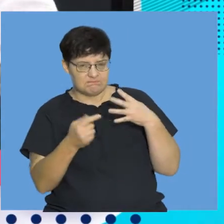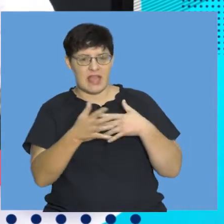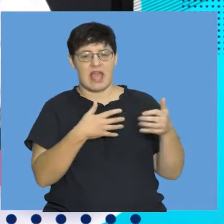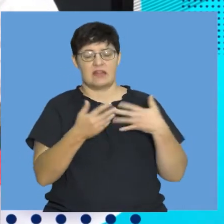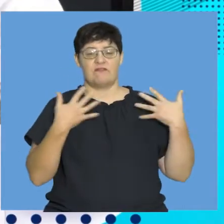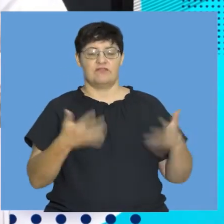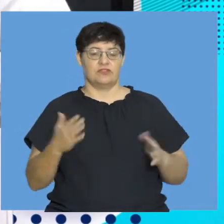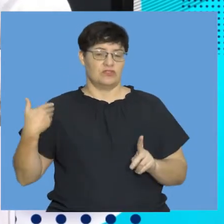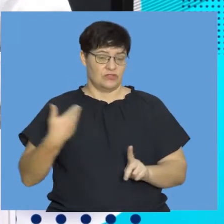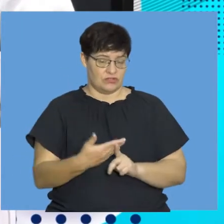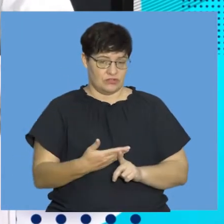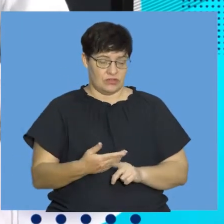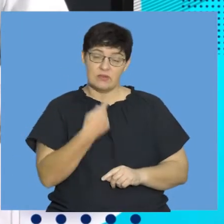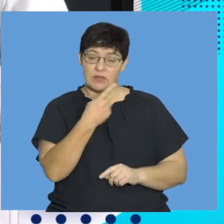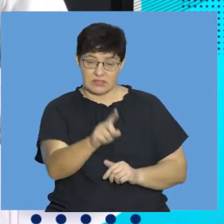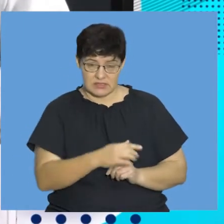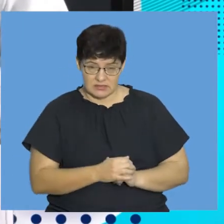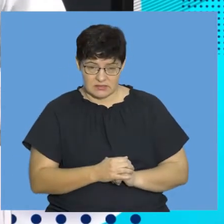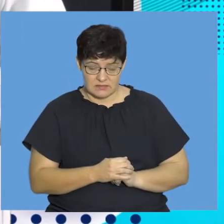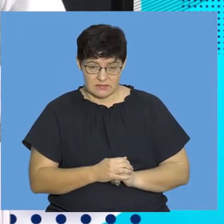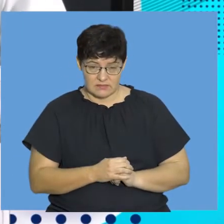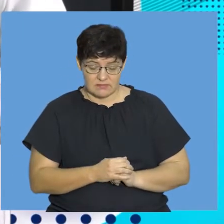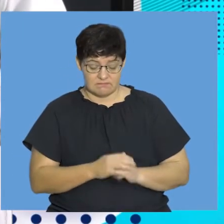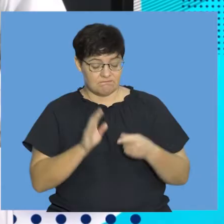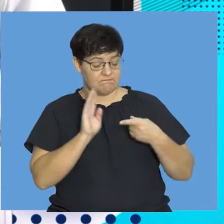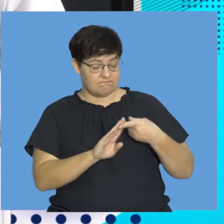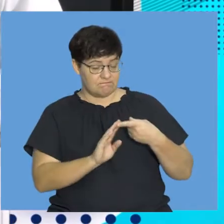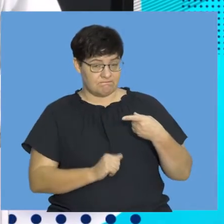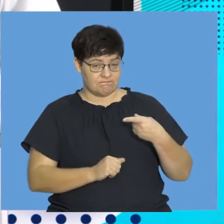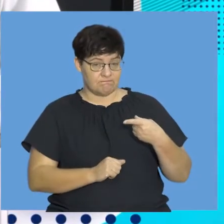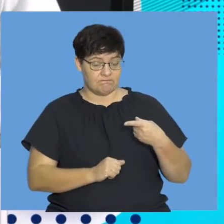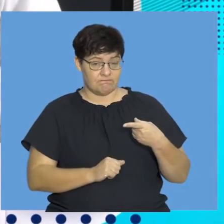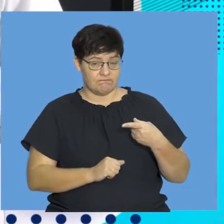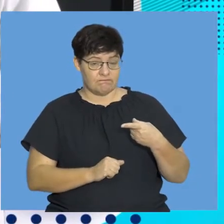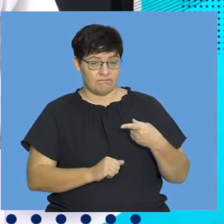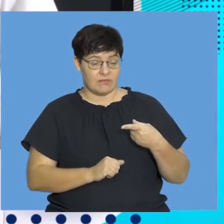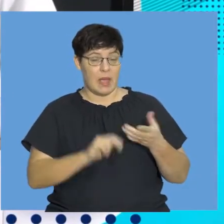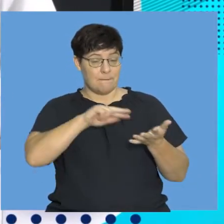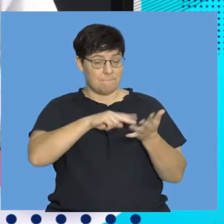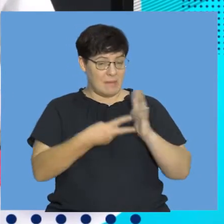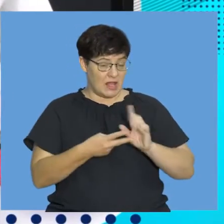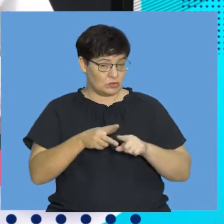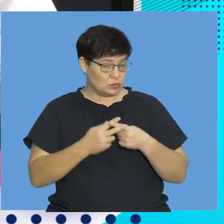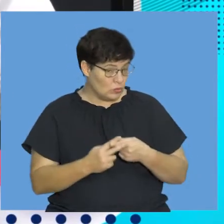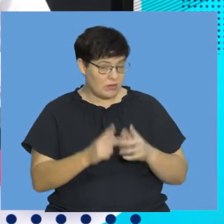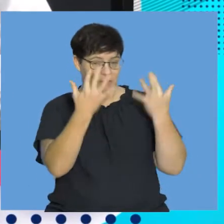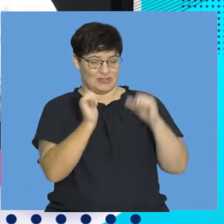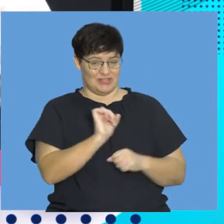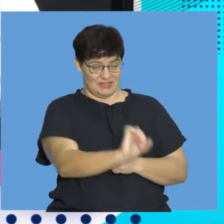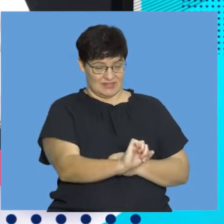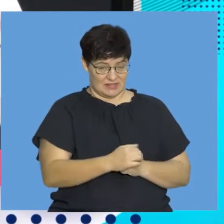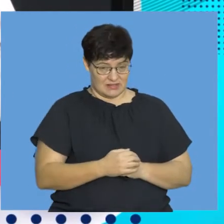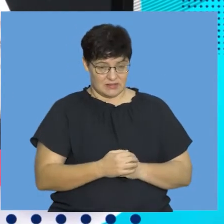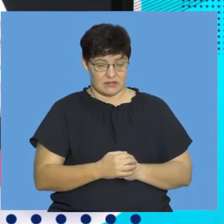what did we say? A budget is a planning tool. It is something that a business